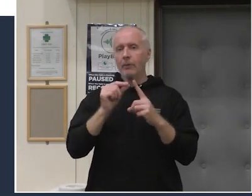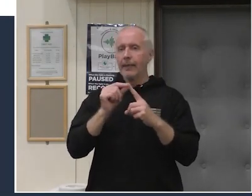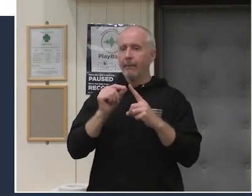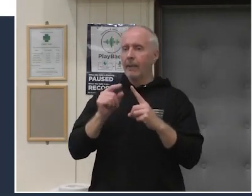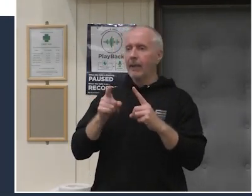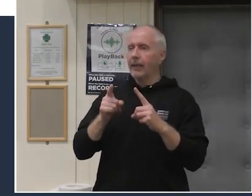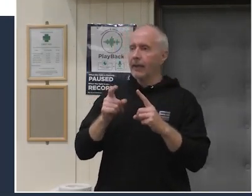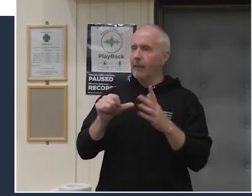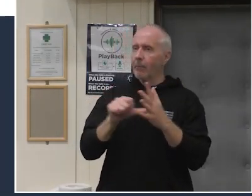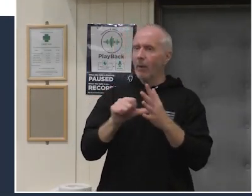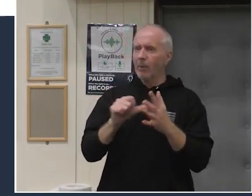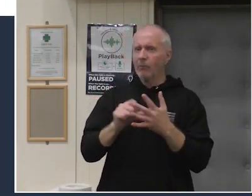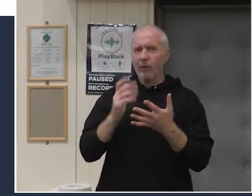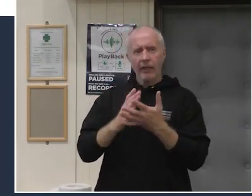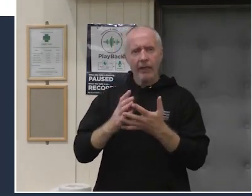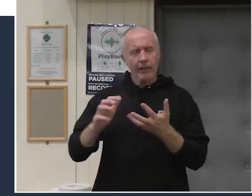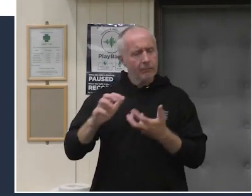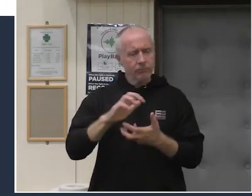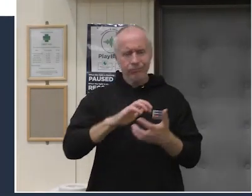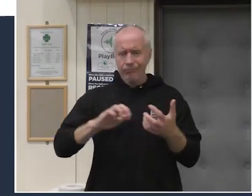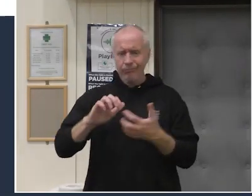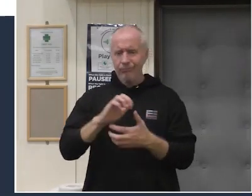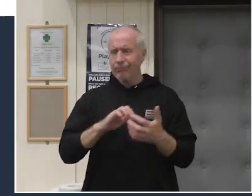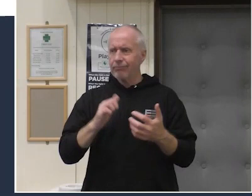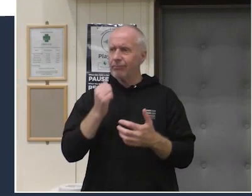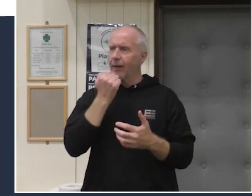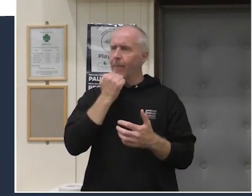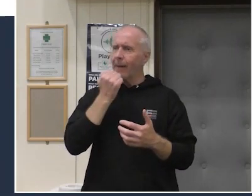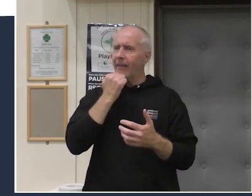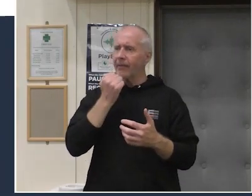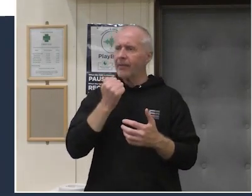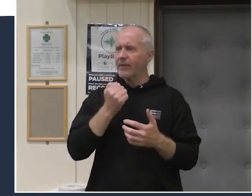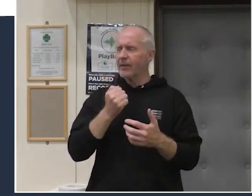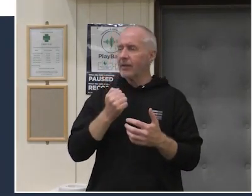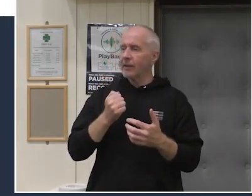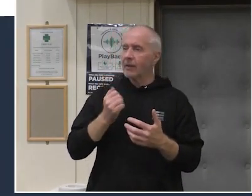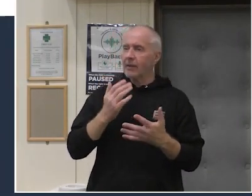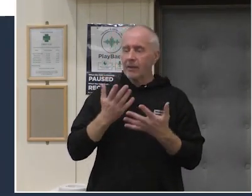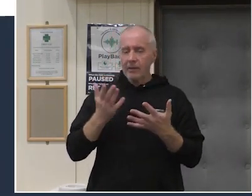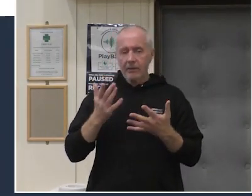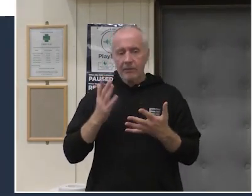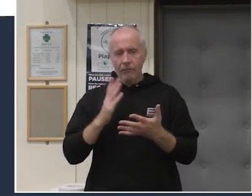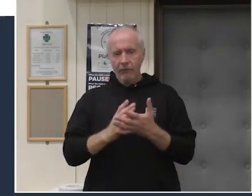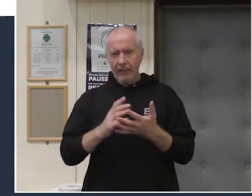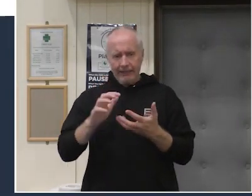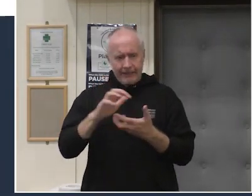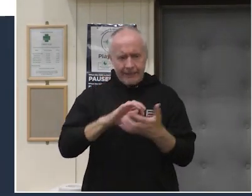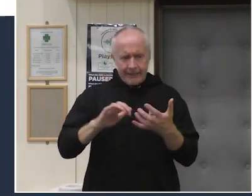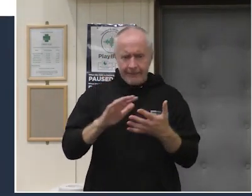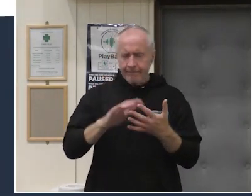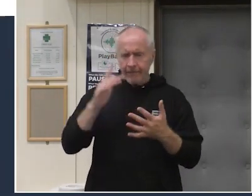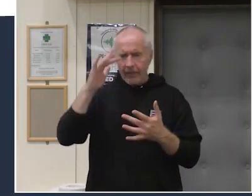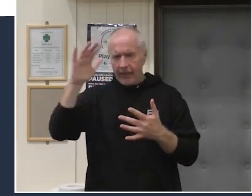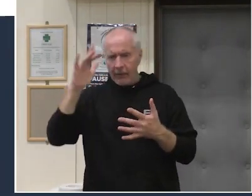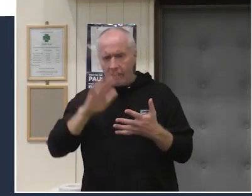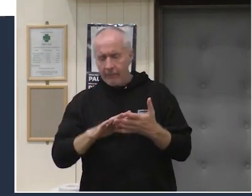tricky maths, is ultimately where it falls out from, and some very tricky to understand theories, but I am going to do my